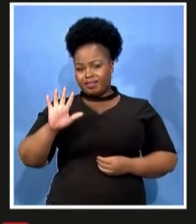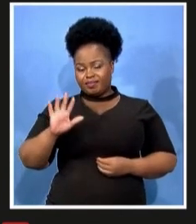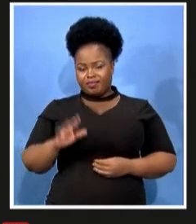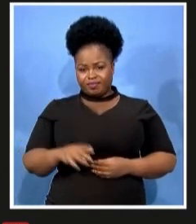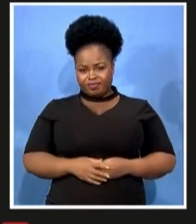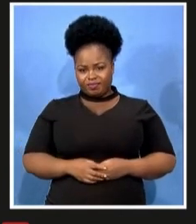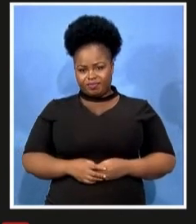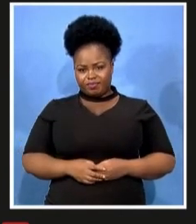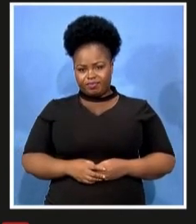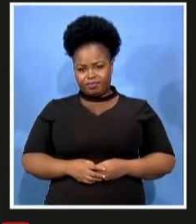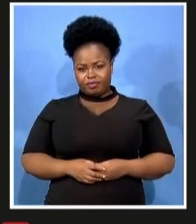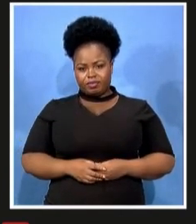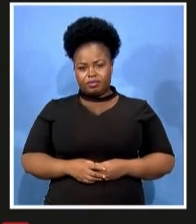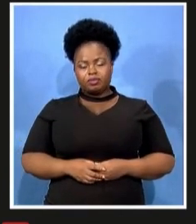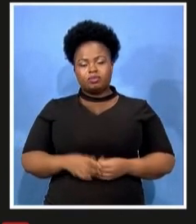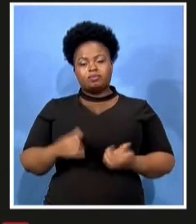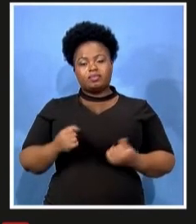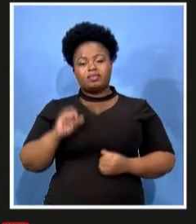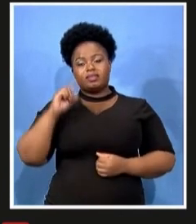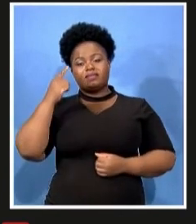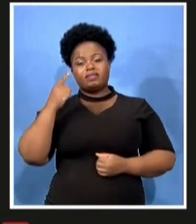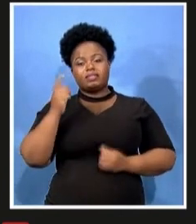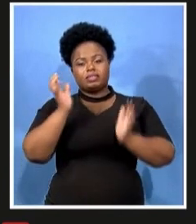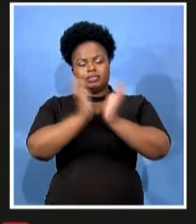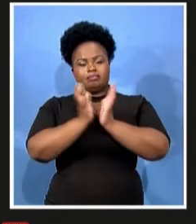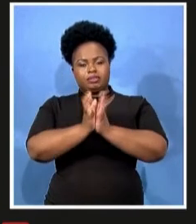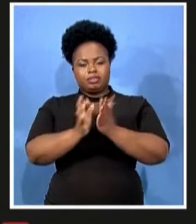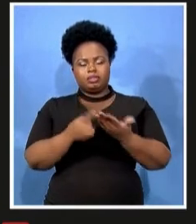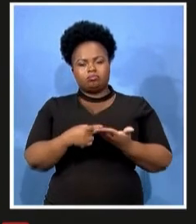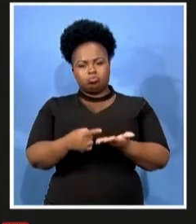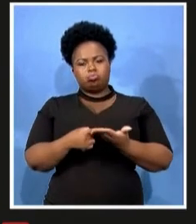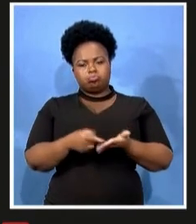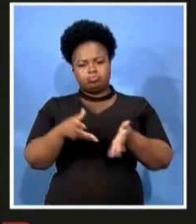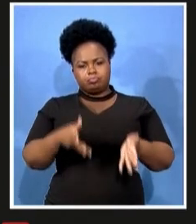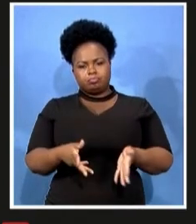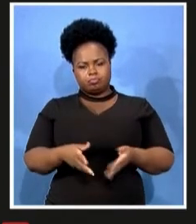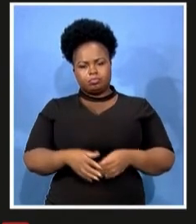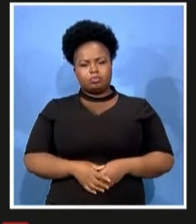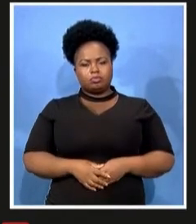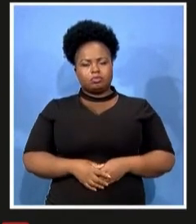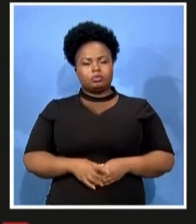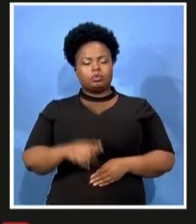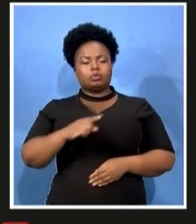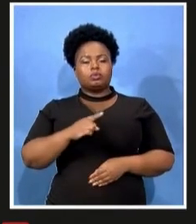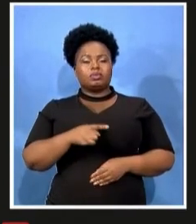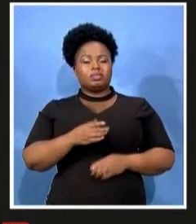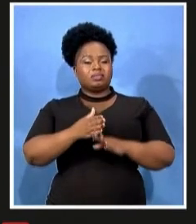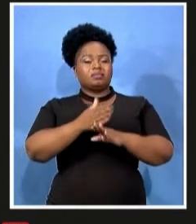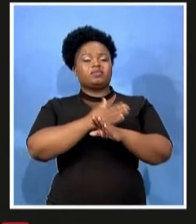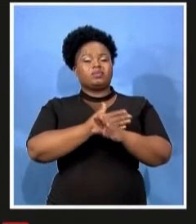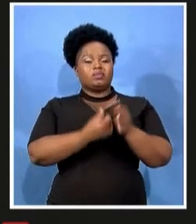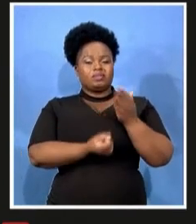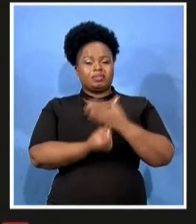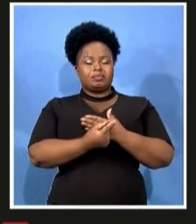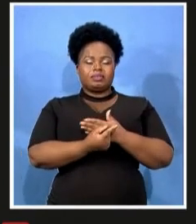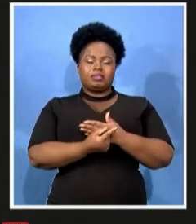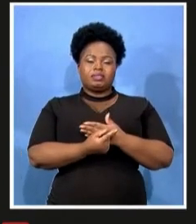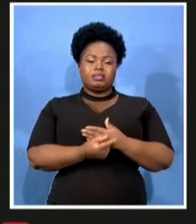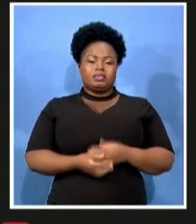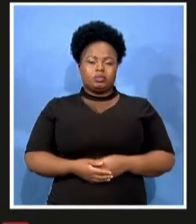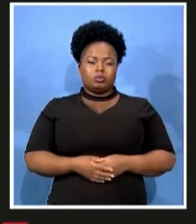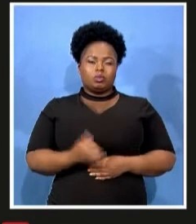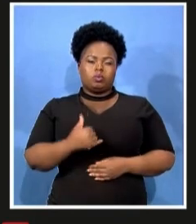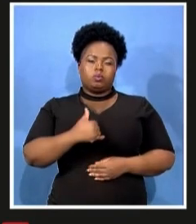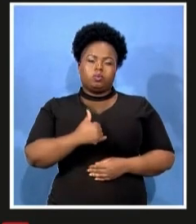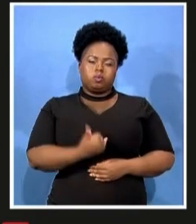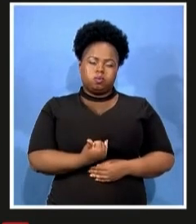meeting after the untimely, very painful experience of losing one of